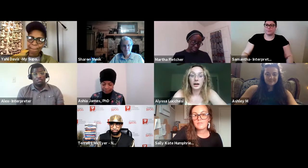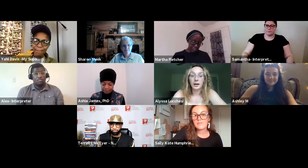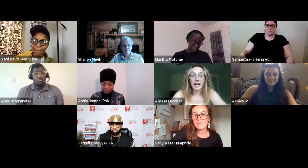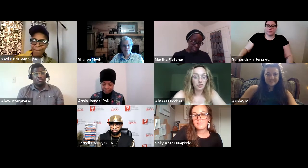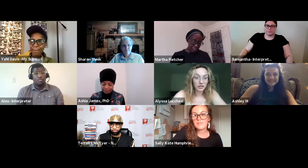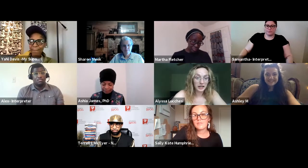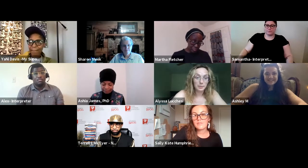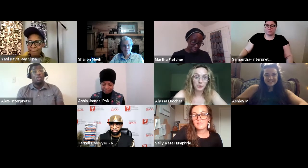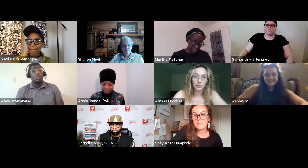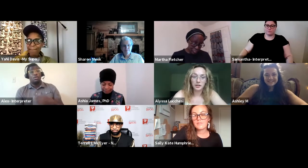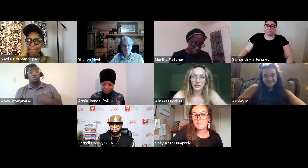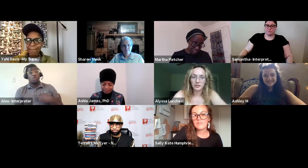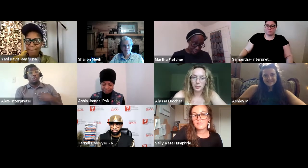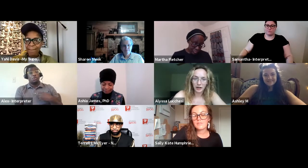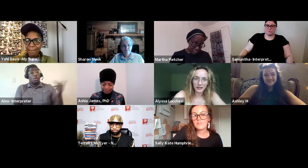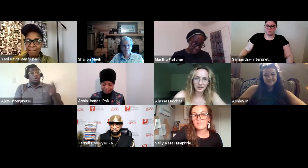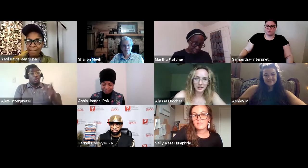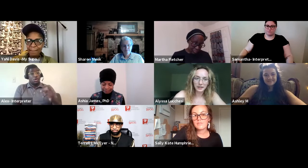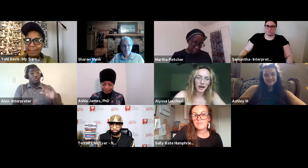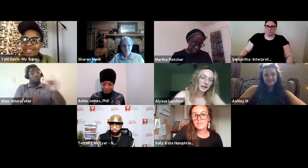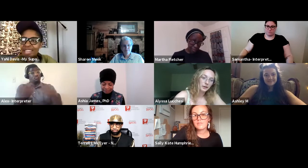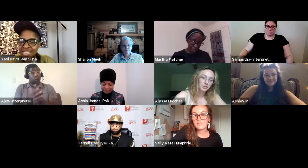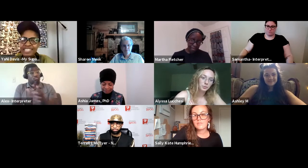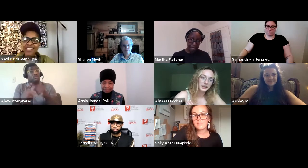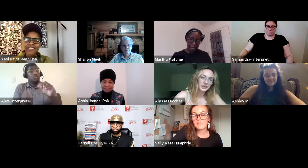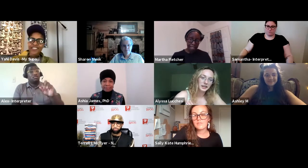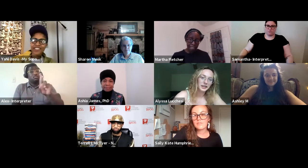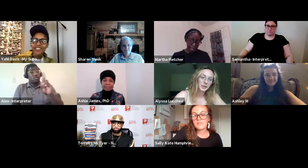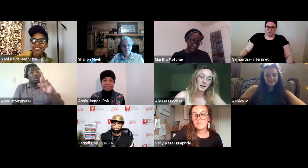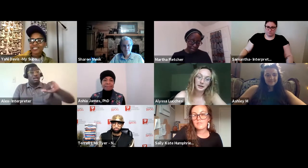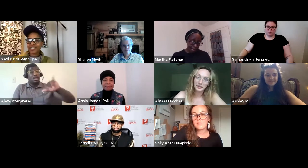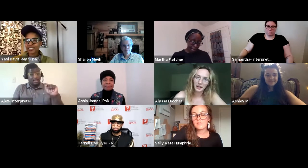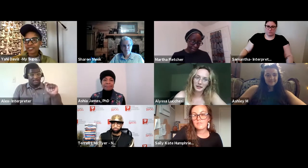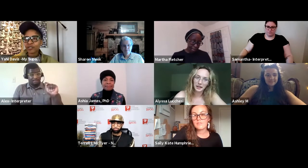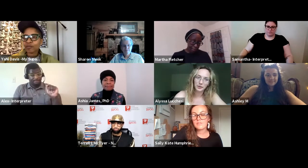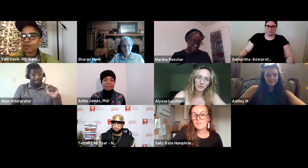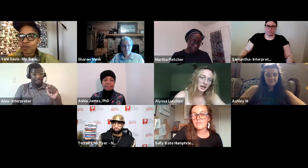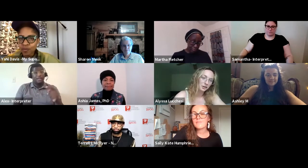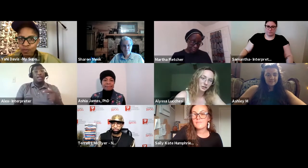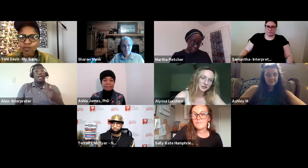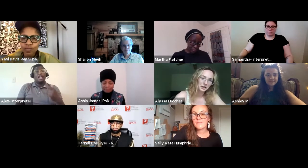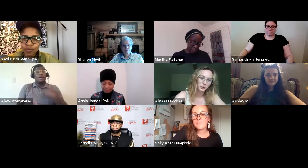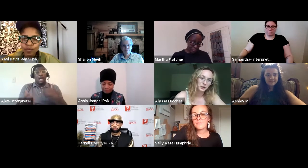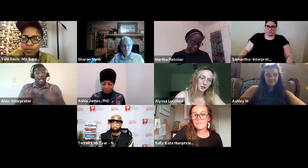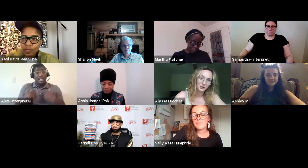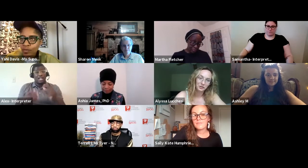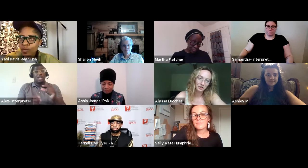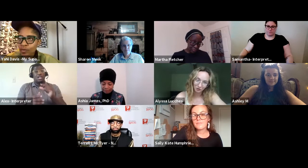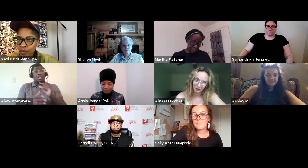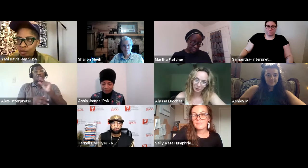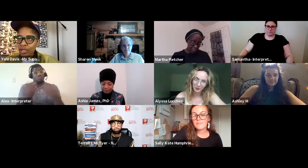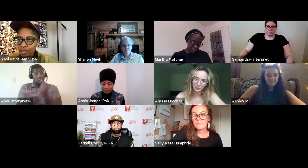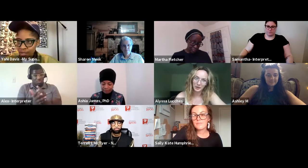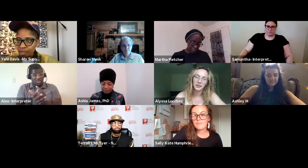So Ashley and I both graduated from RIT. I graduated in American Sign Language, and Ashley can tell you what degree she